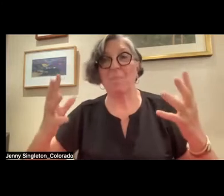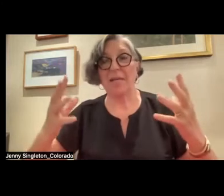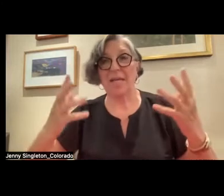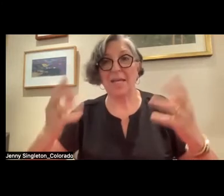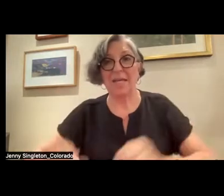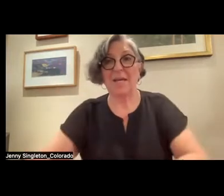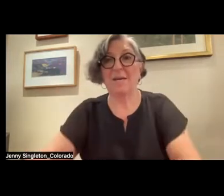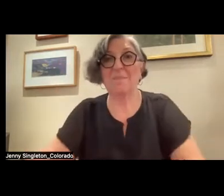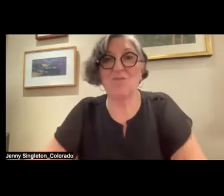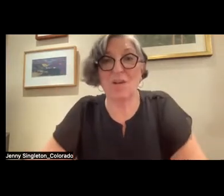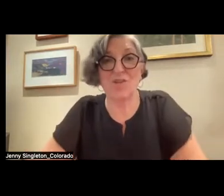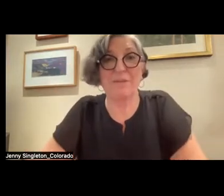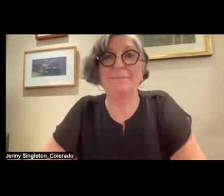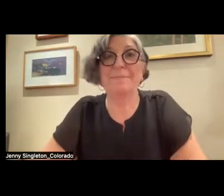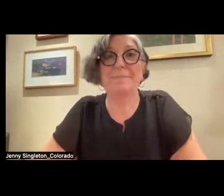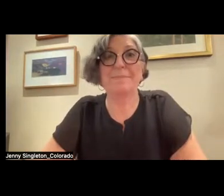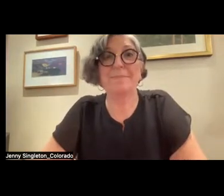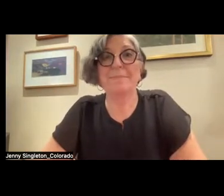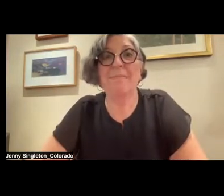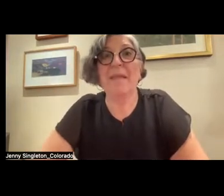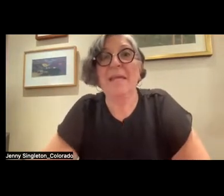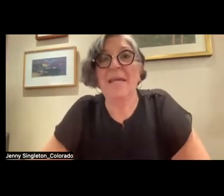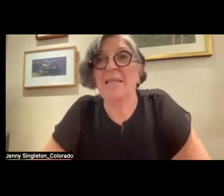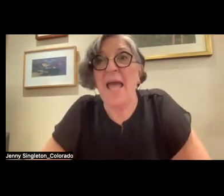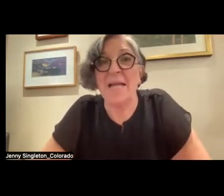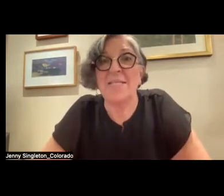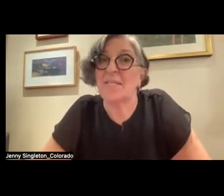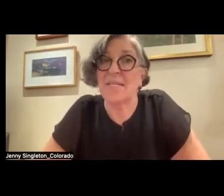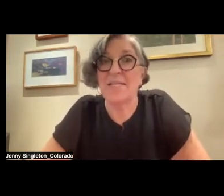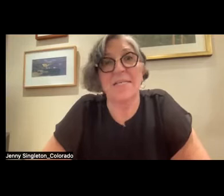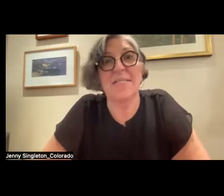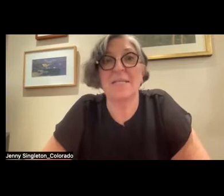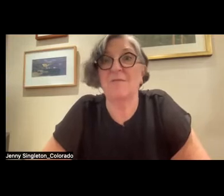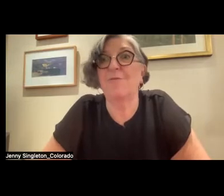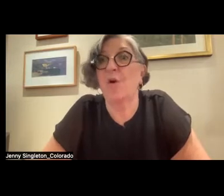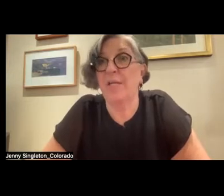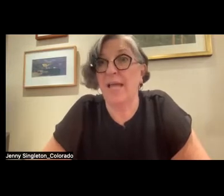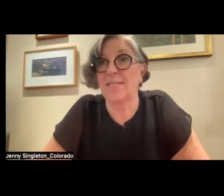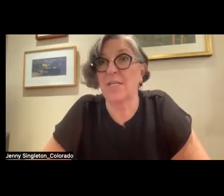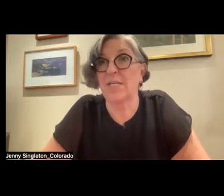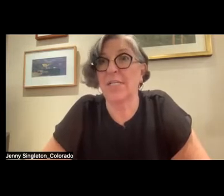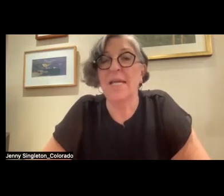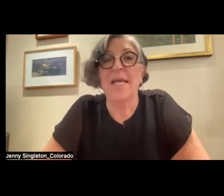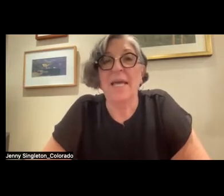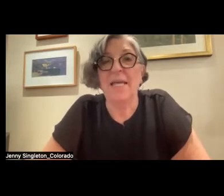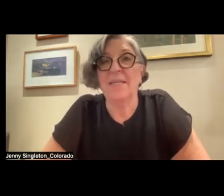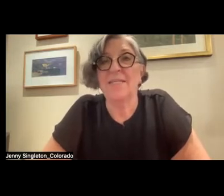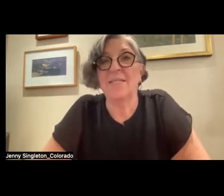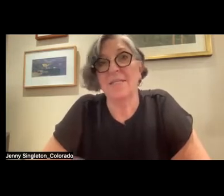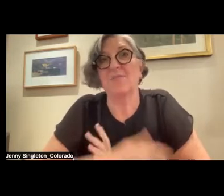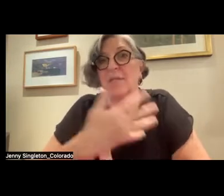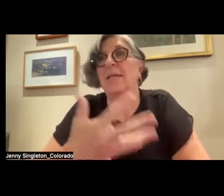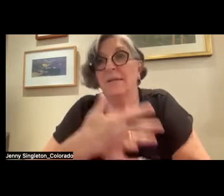very complicated structure. And last is the foreign lexicon. And